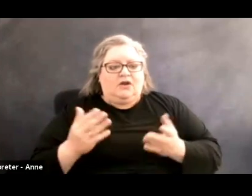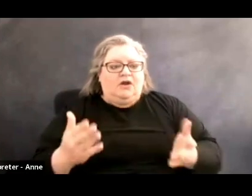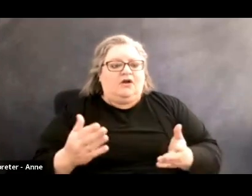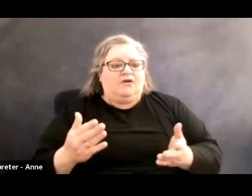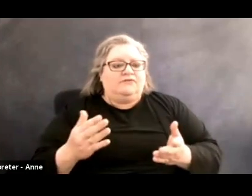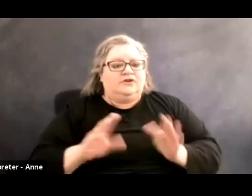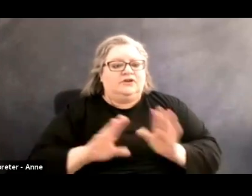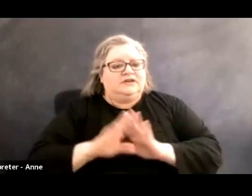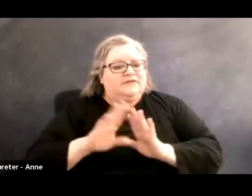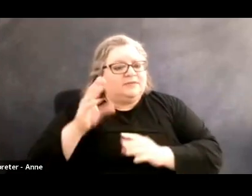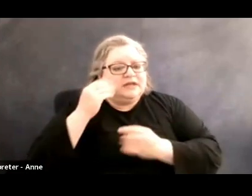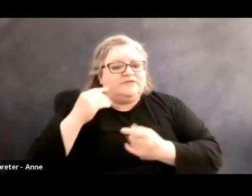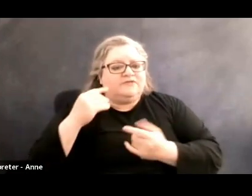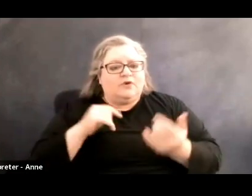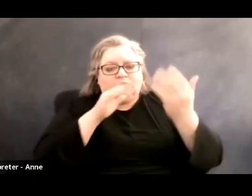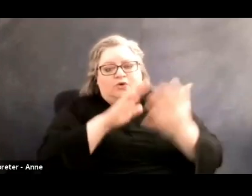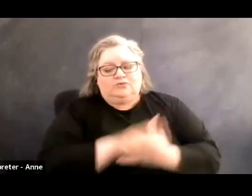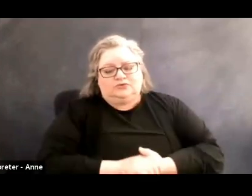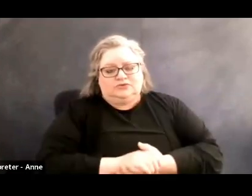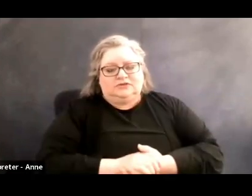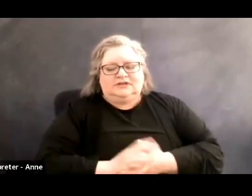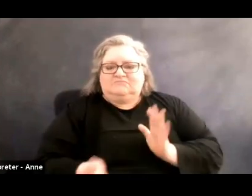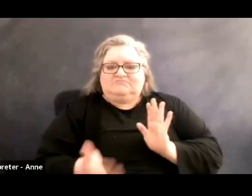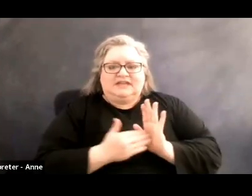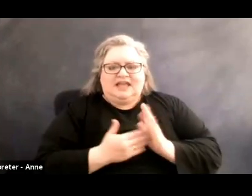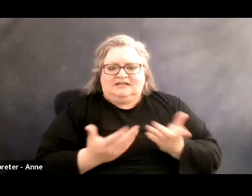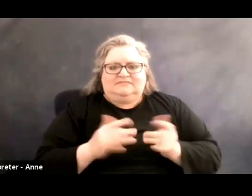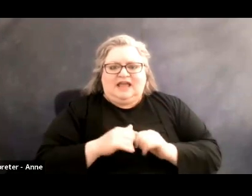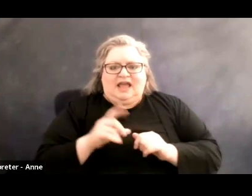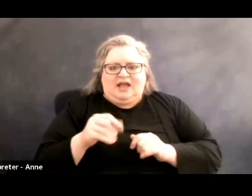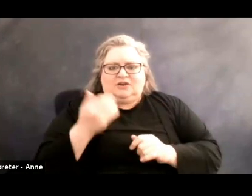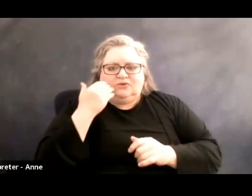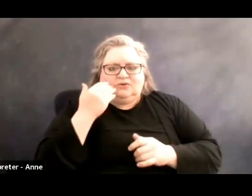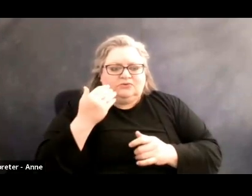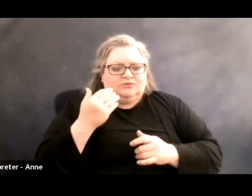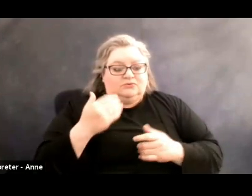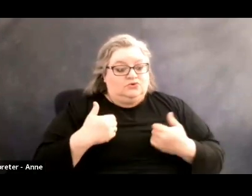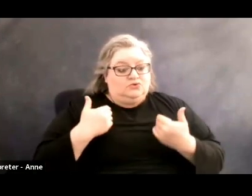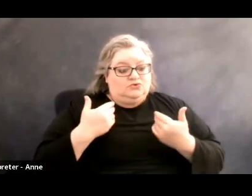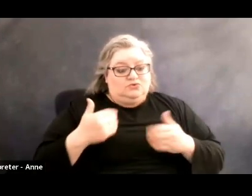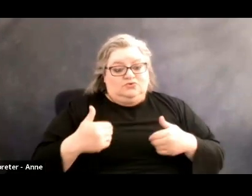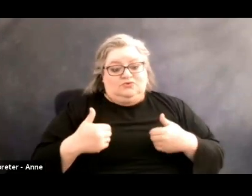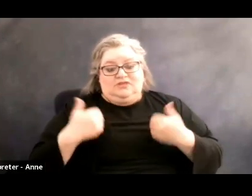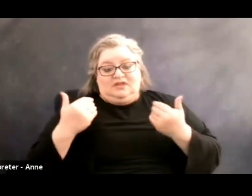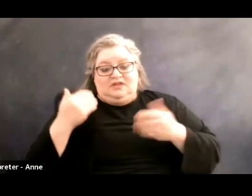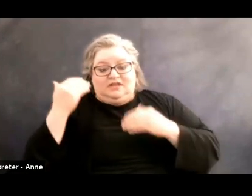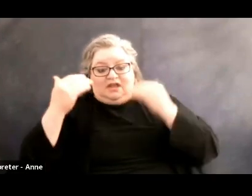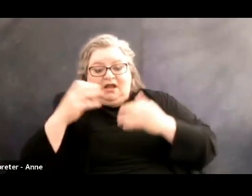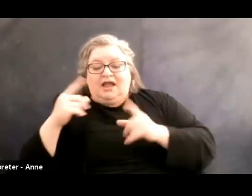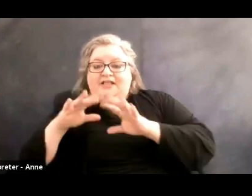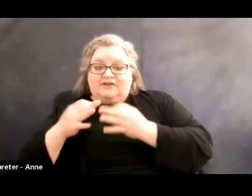developmentally informed approaches. Again, how do we make sure that youth, young adults, and their families receive